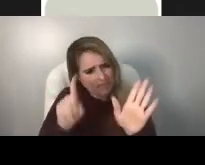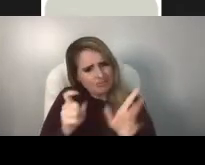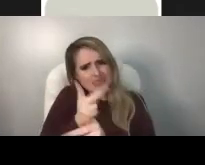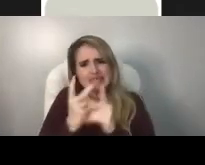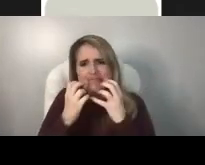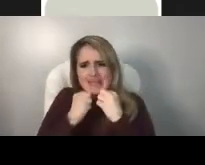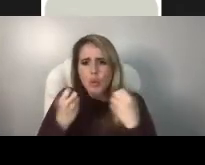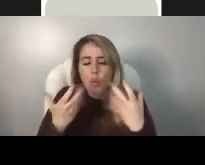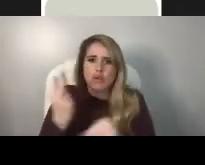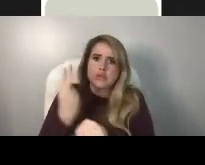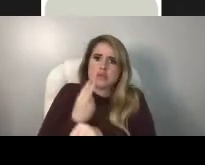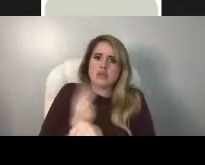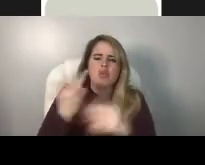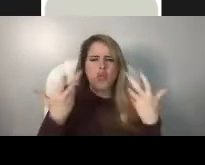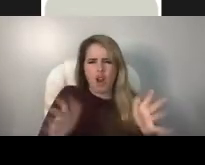beat them up.